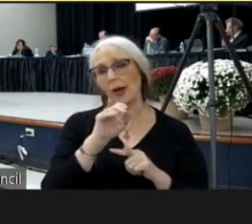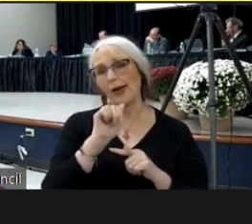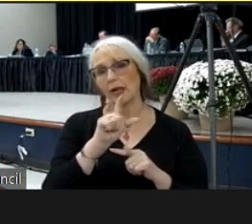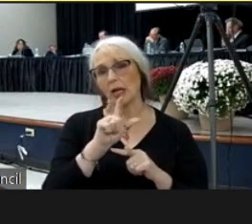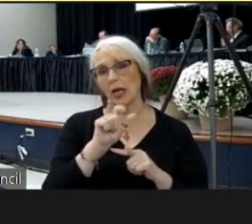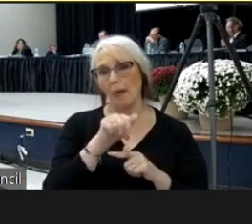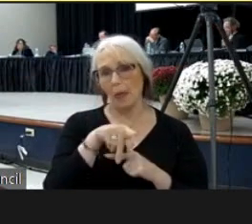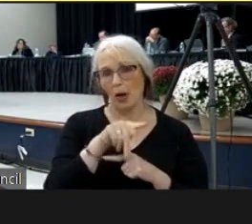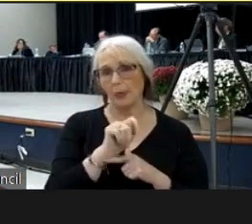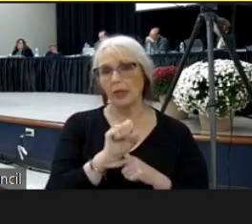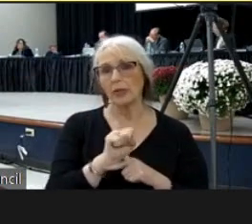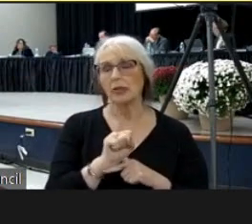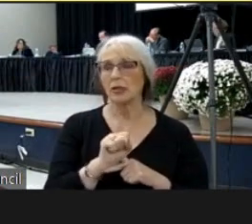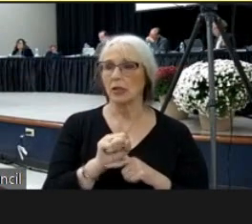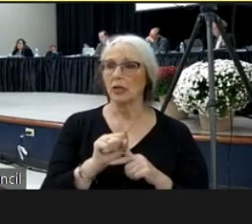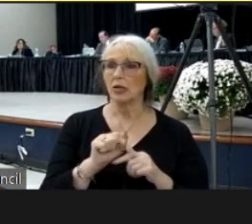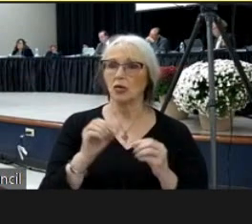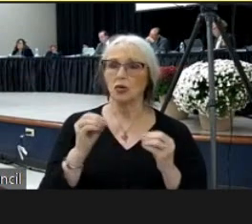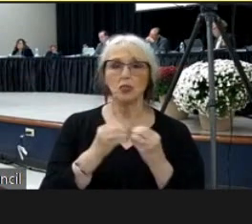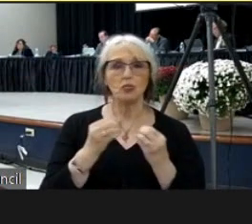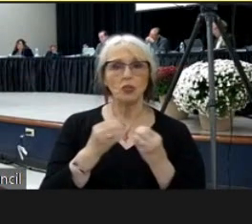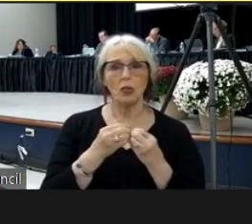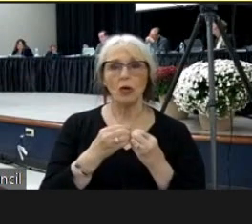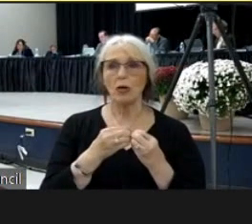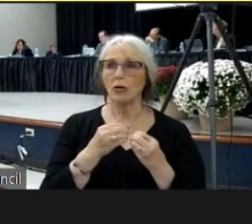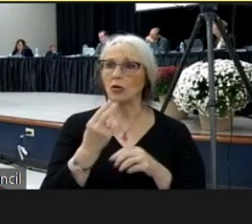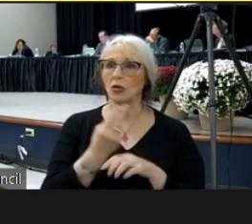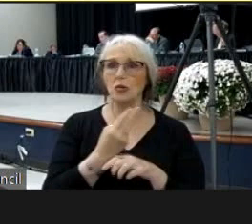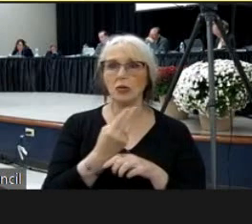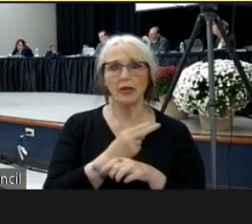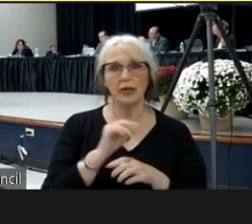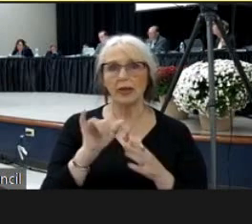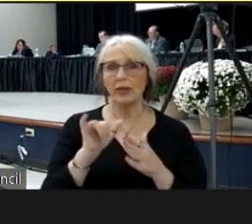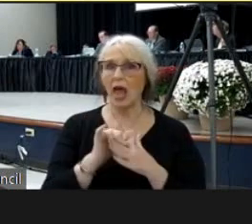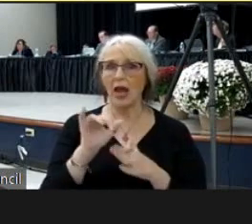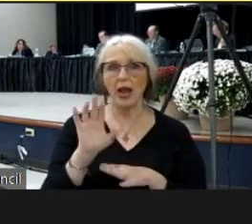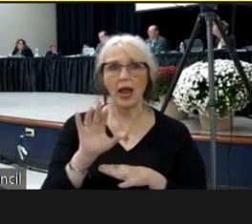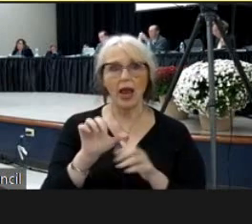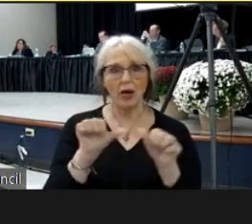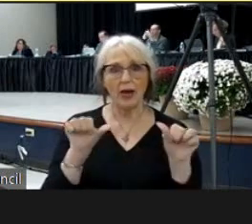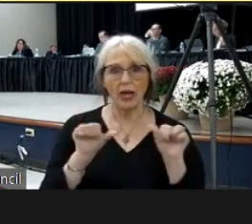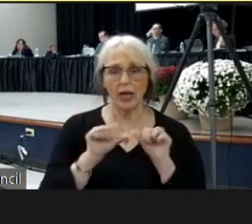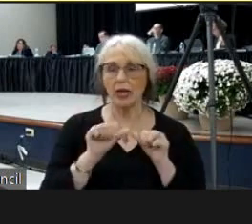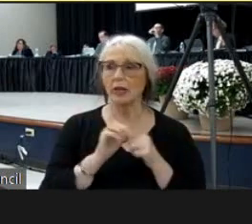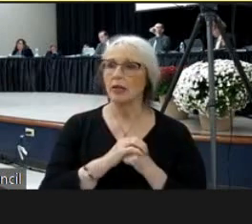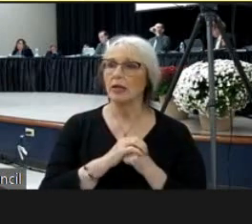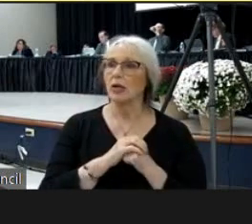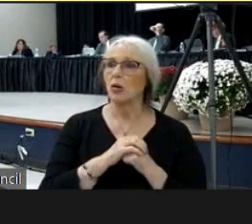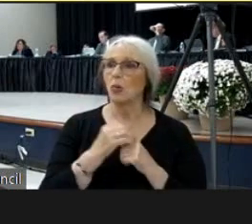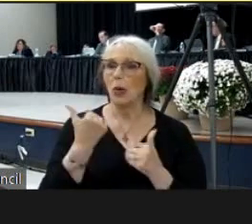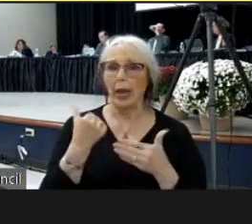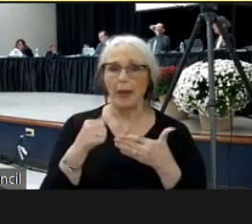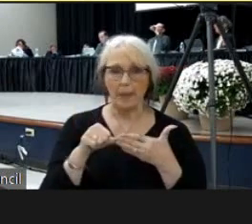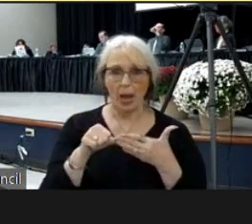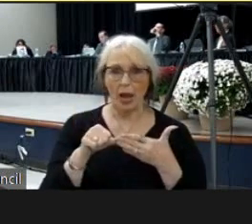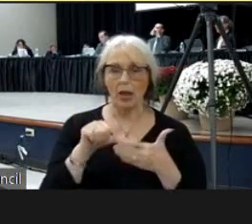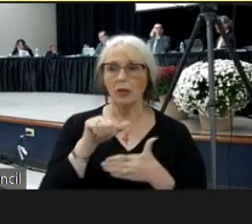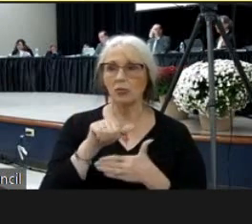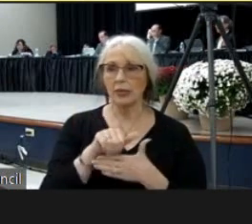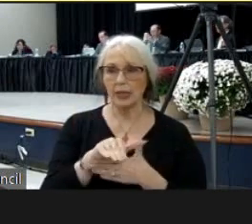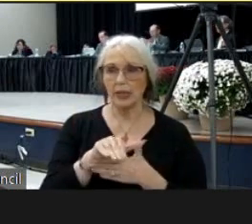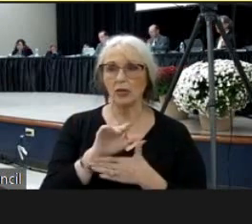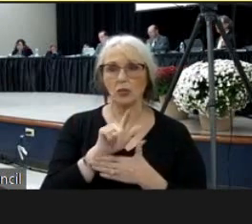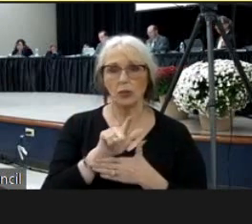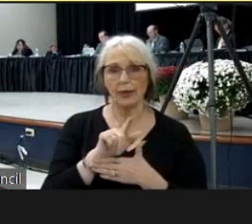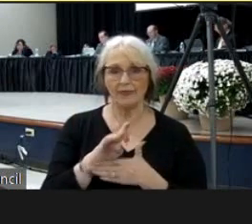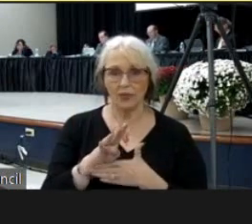other higher density uses in the immediate area. We did mail out 24 notices on